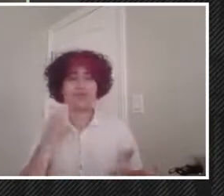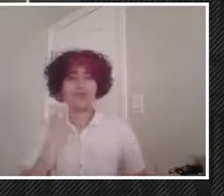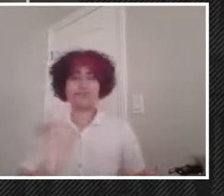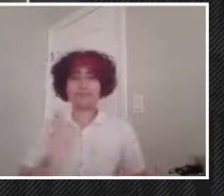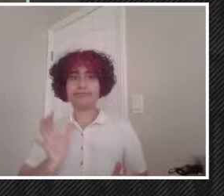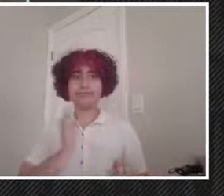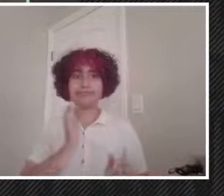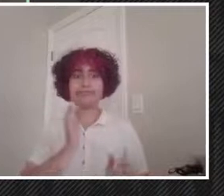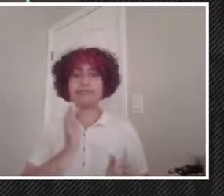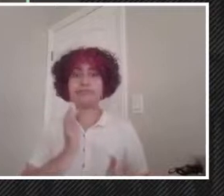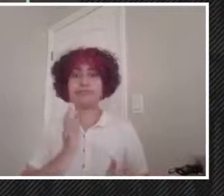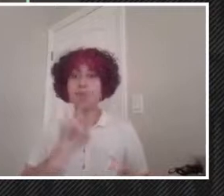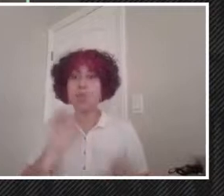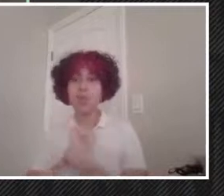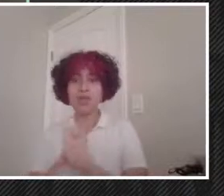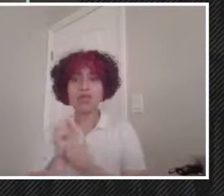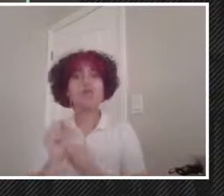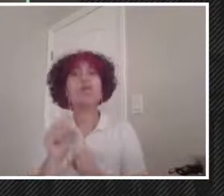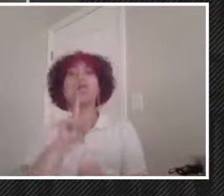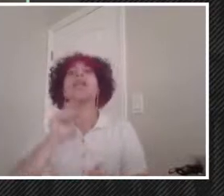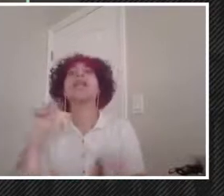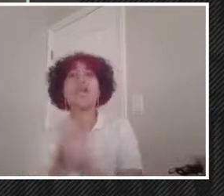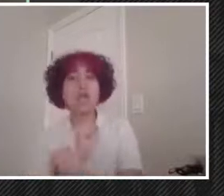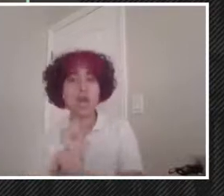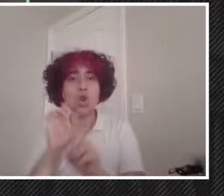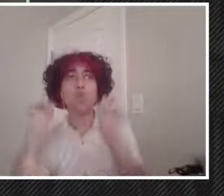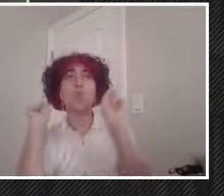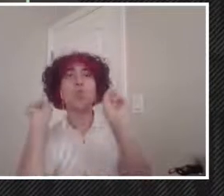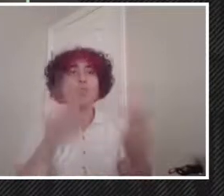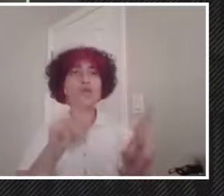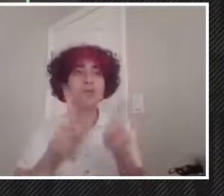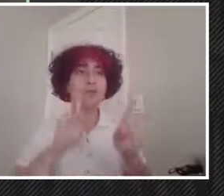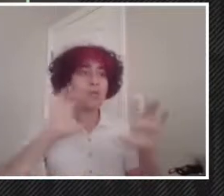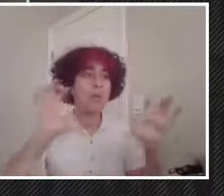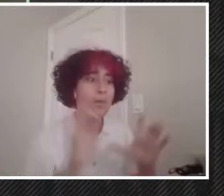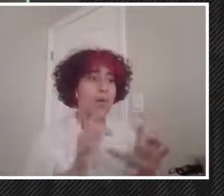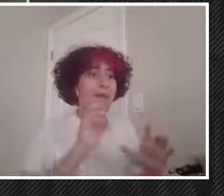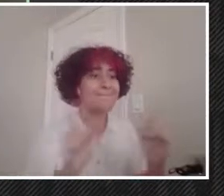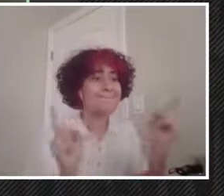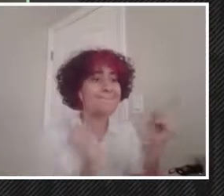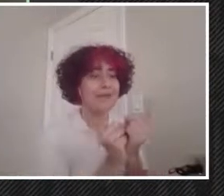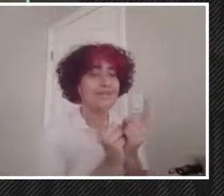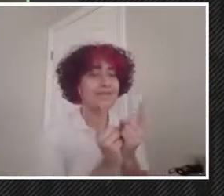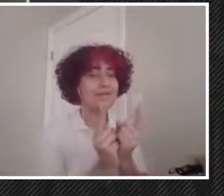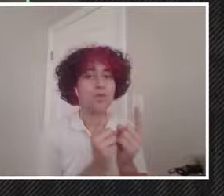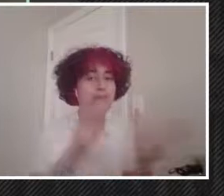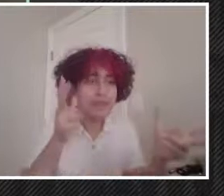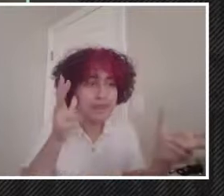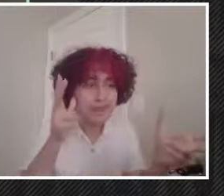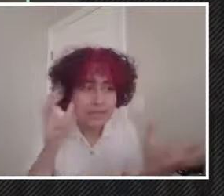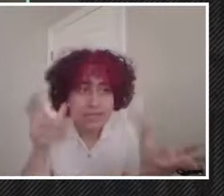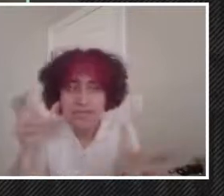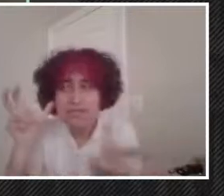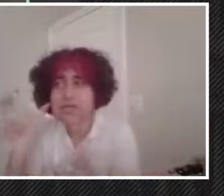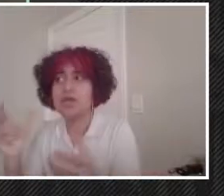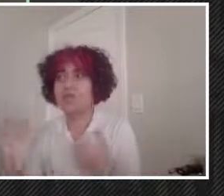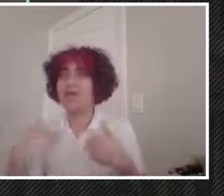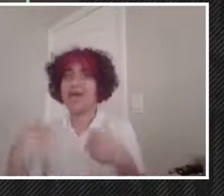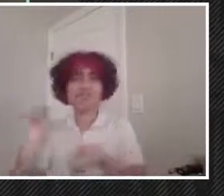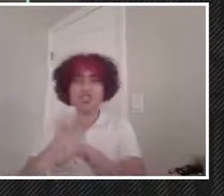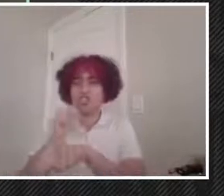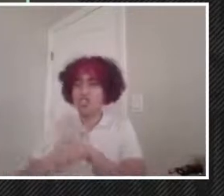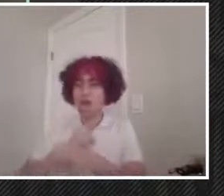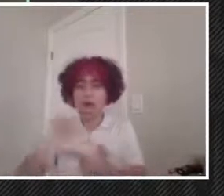met people where they were. People were legit fighting for their survival. Healthcare was on the ballot, jobs, like equality,